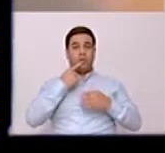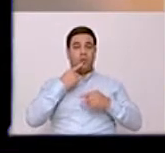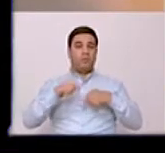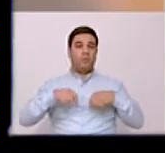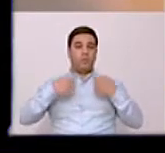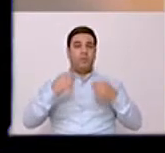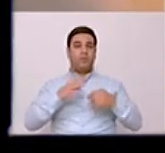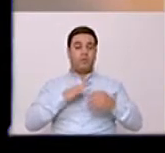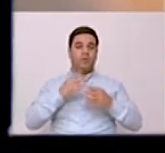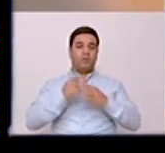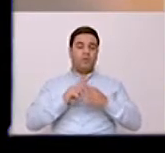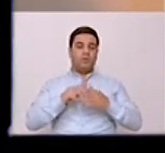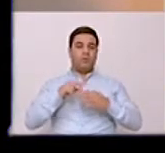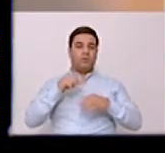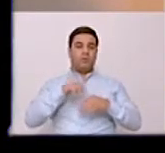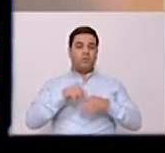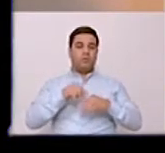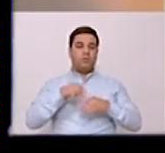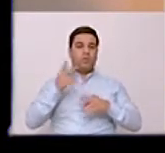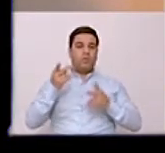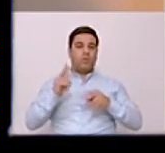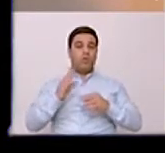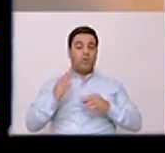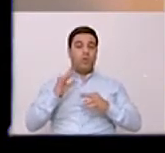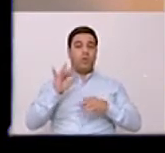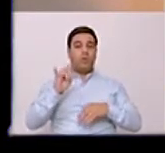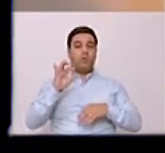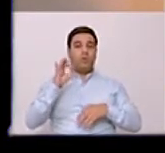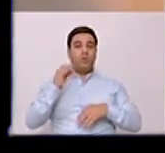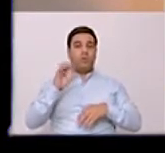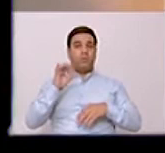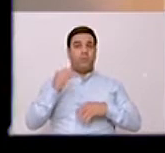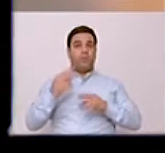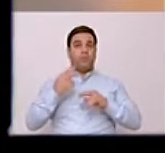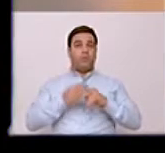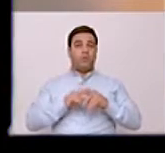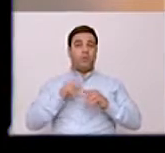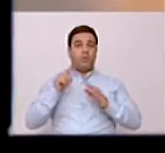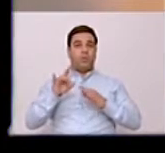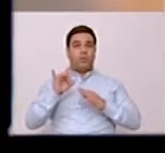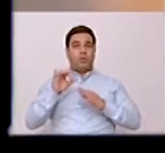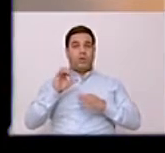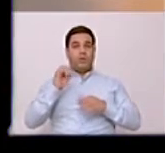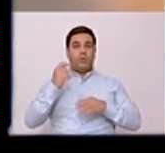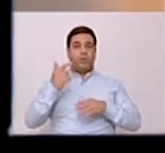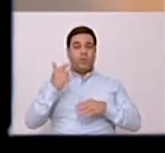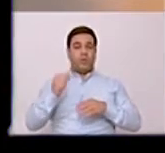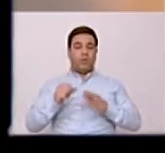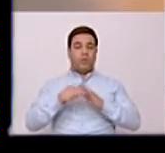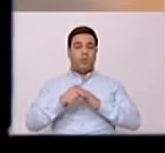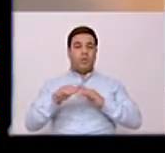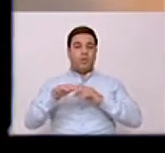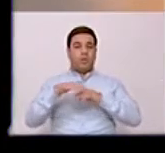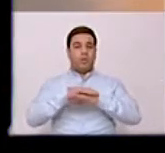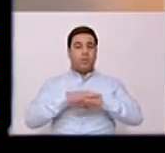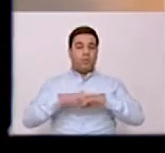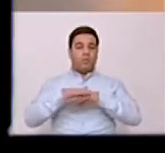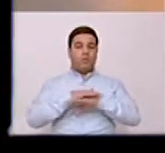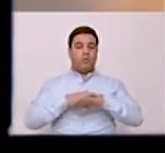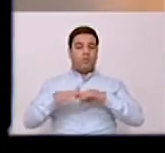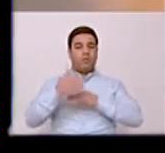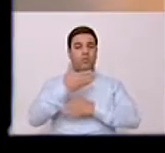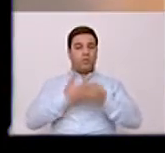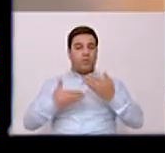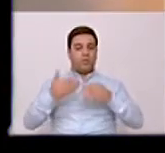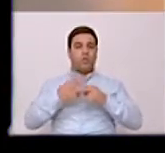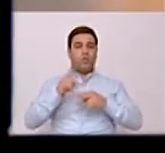bergandek taassurot qoldiradi. Ibrohimbiy aynan mana shu Rahimbiyga: "Jamoat bilan kengashib